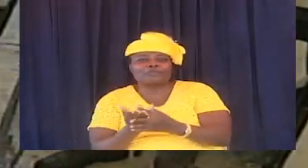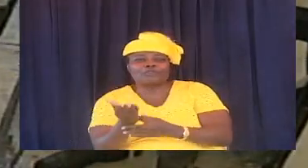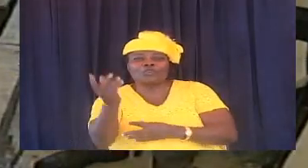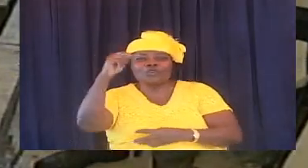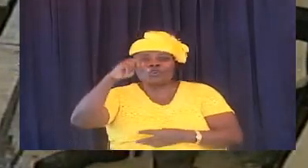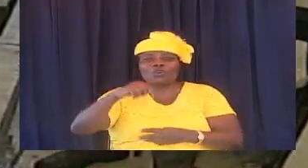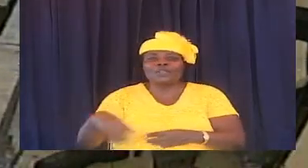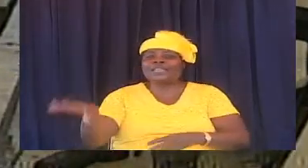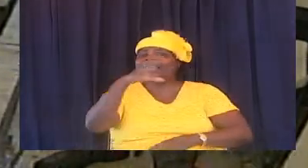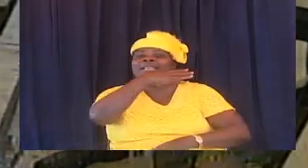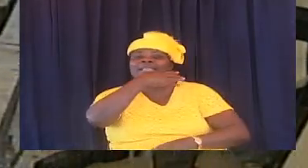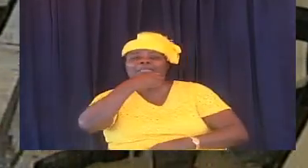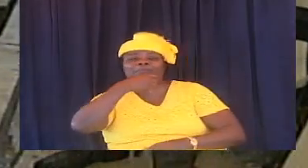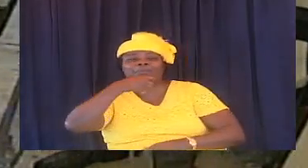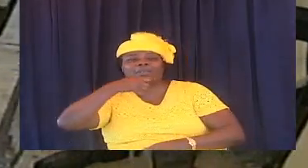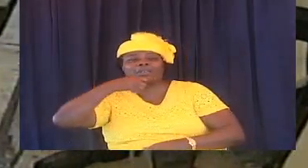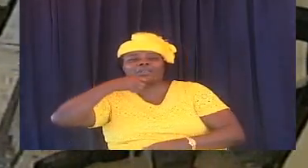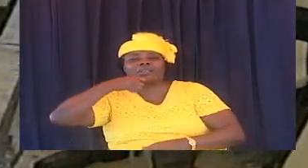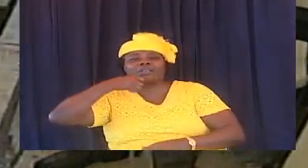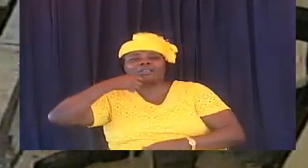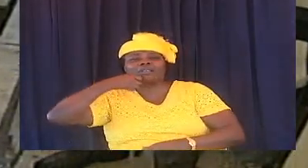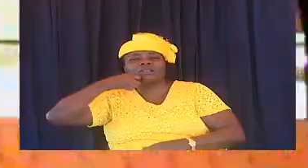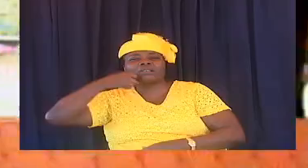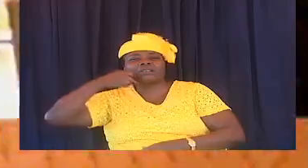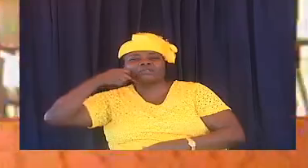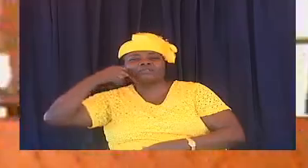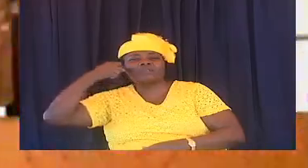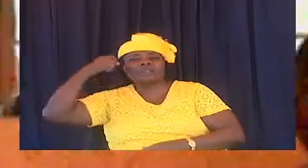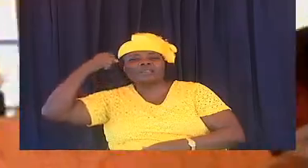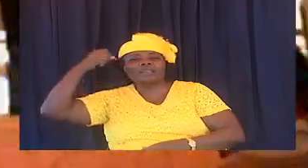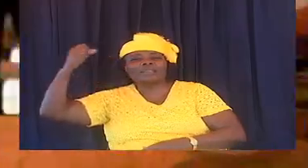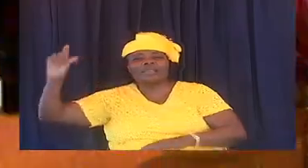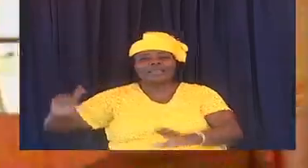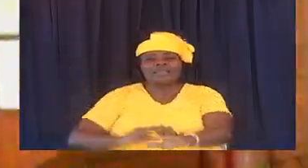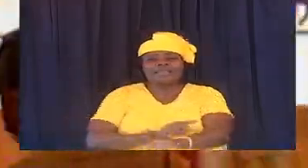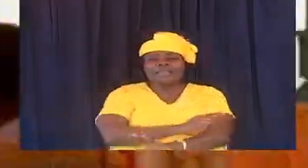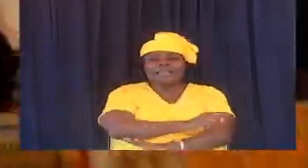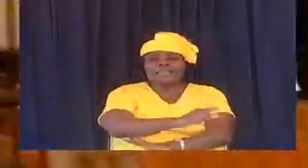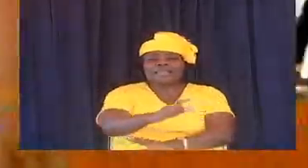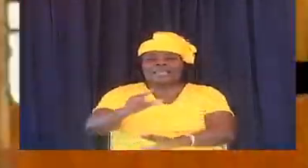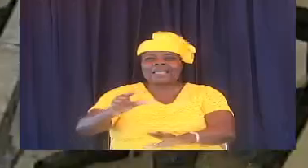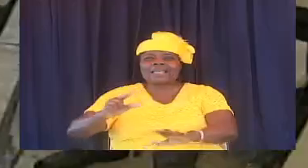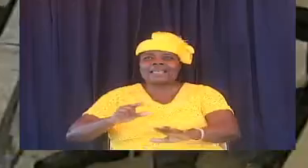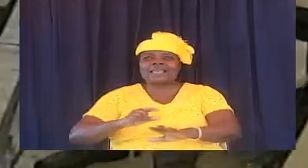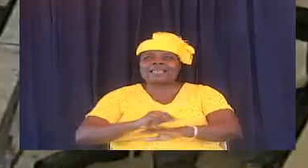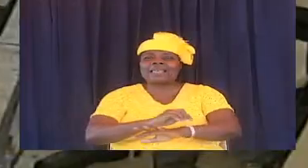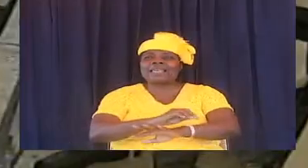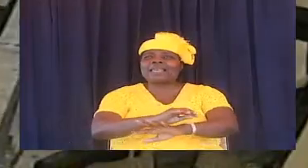Pilgrim through this barren